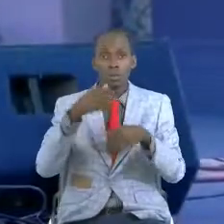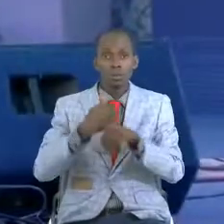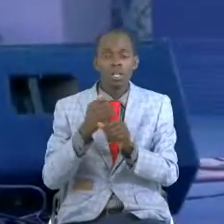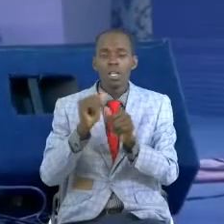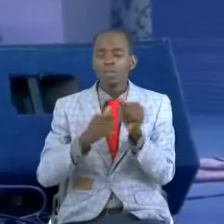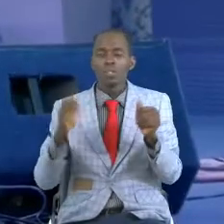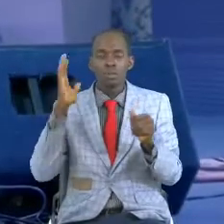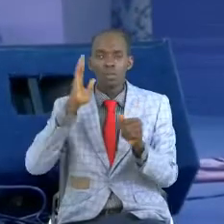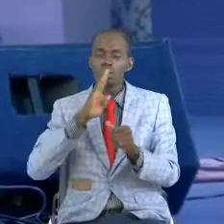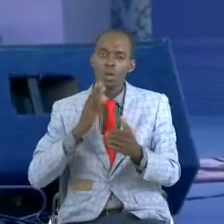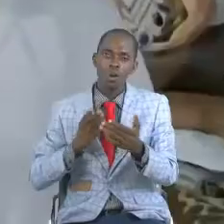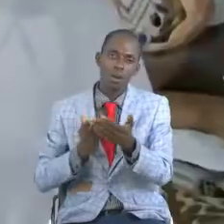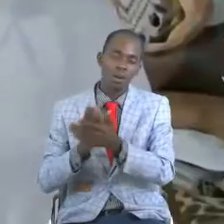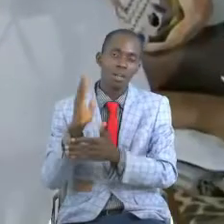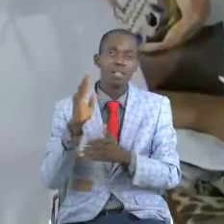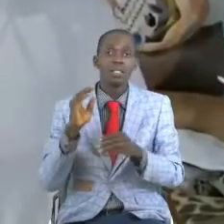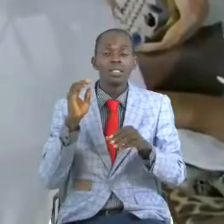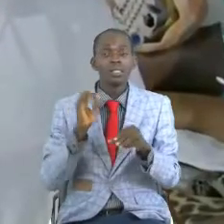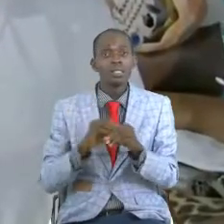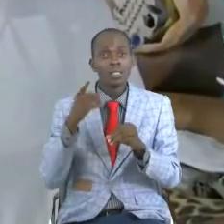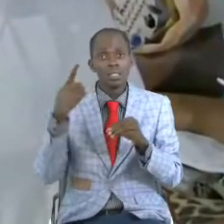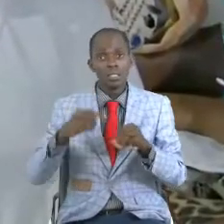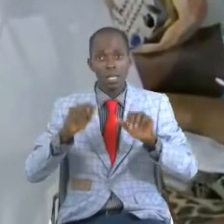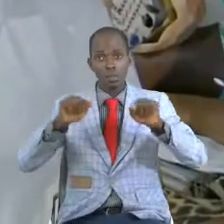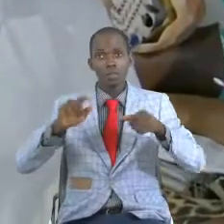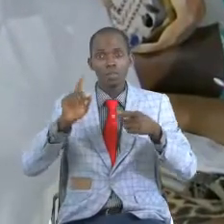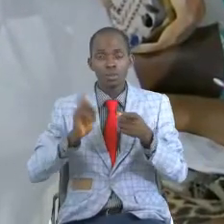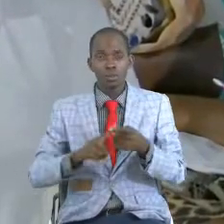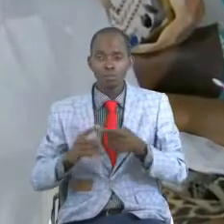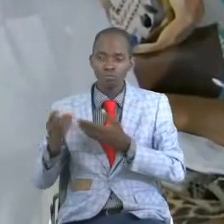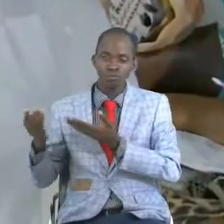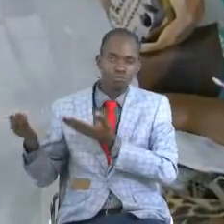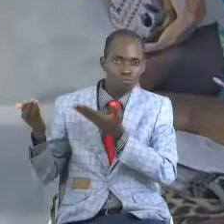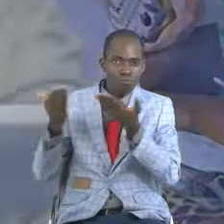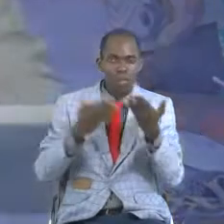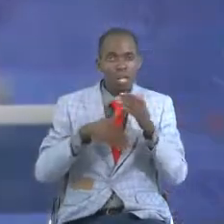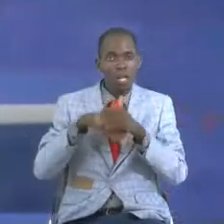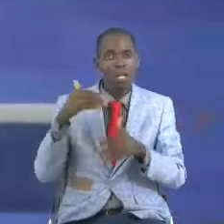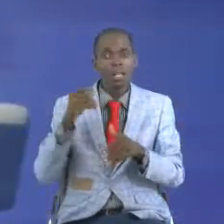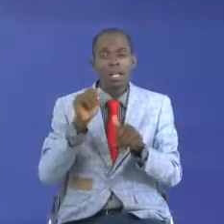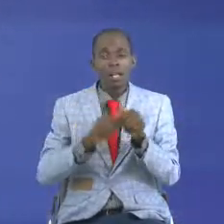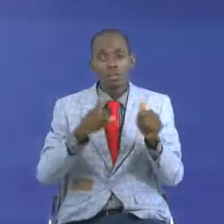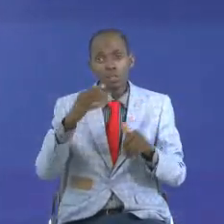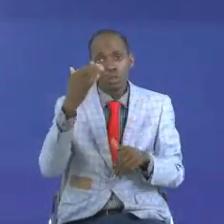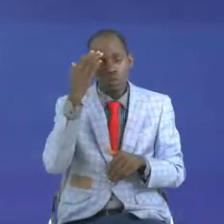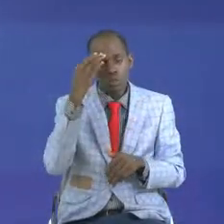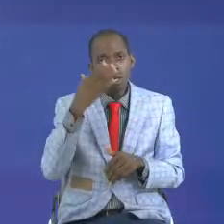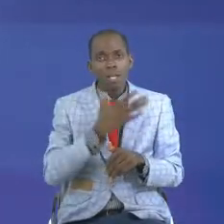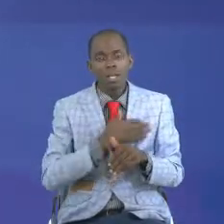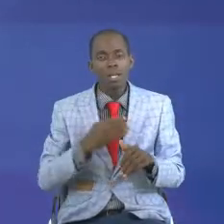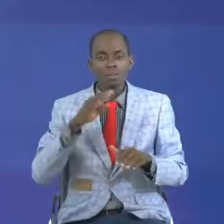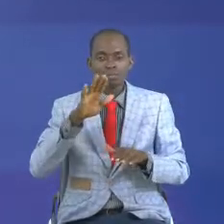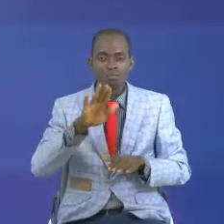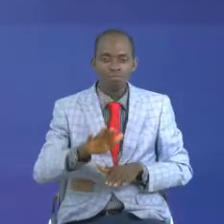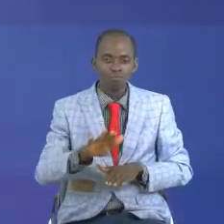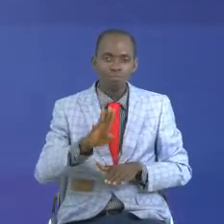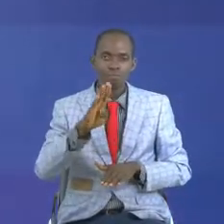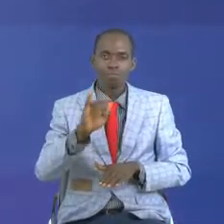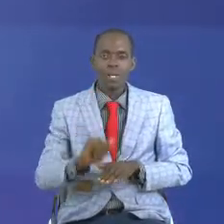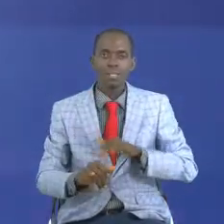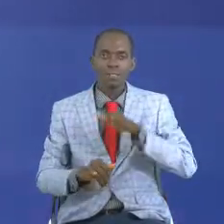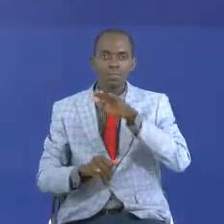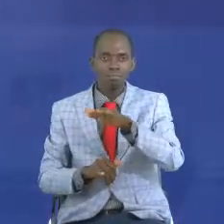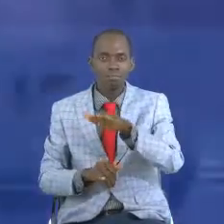all right. In the ability to carry out everything you know, and then step by step,